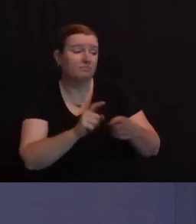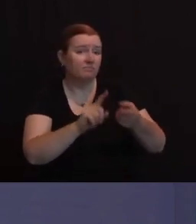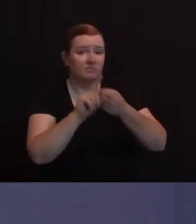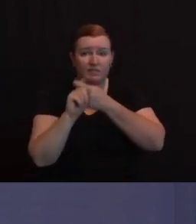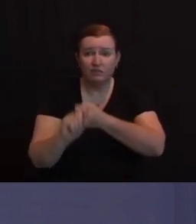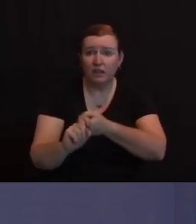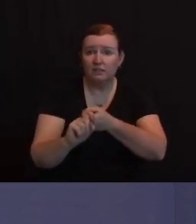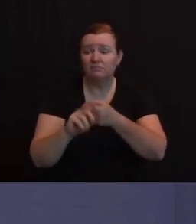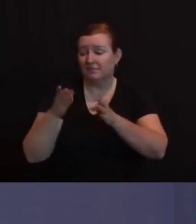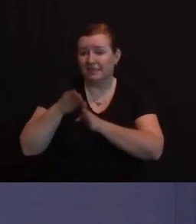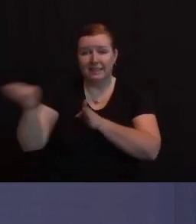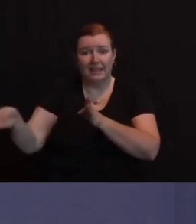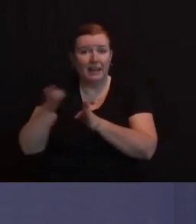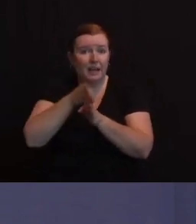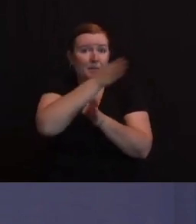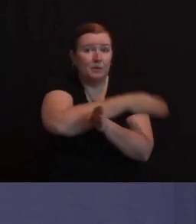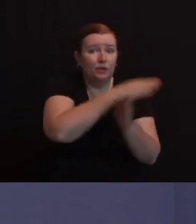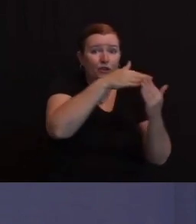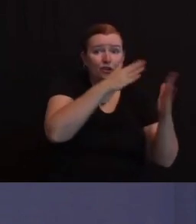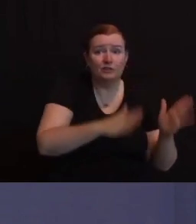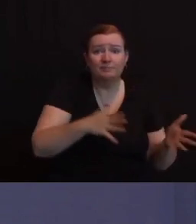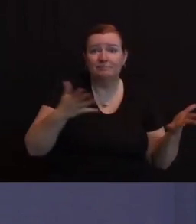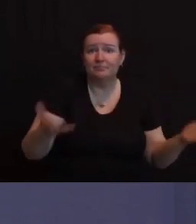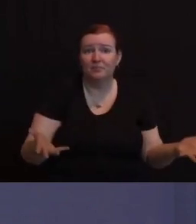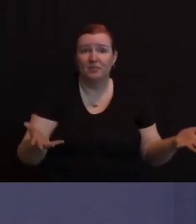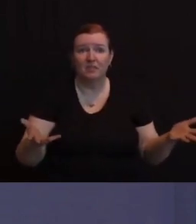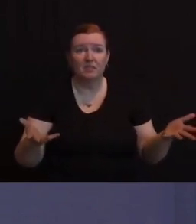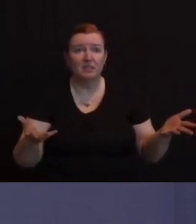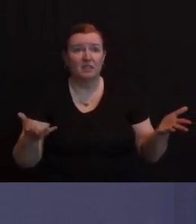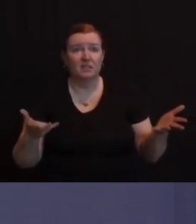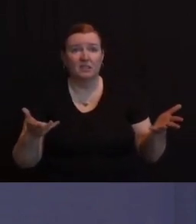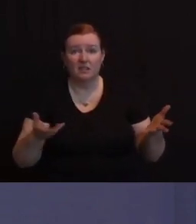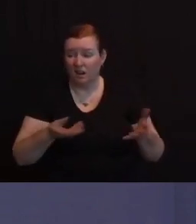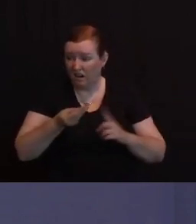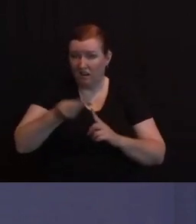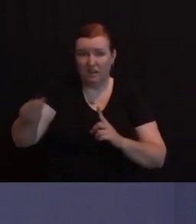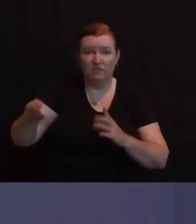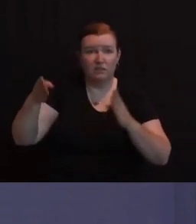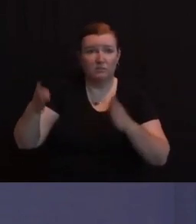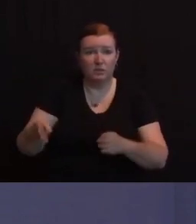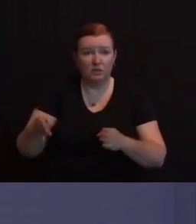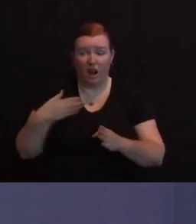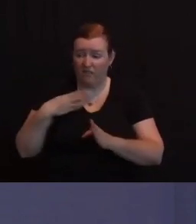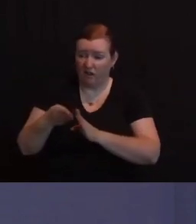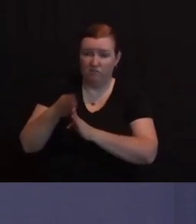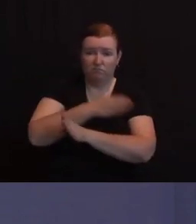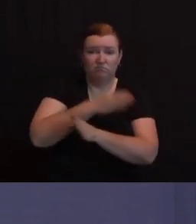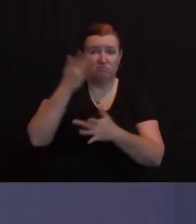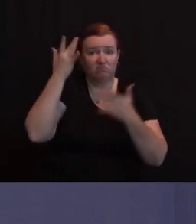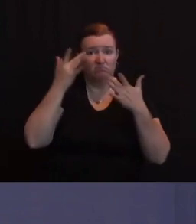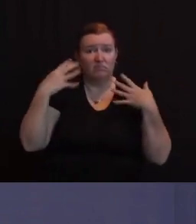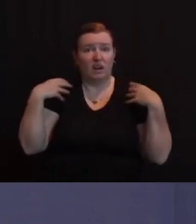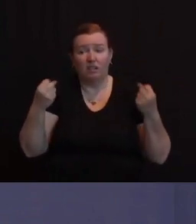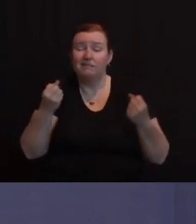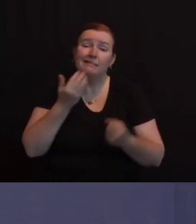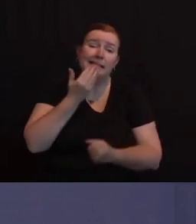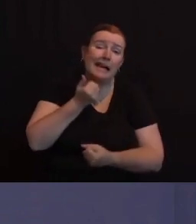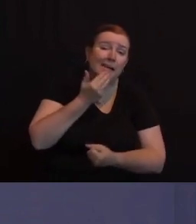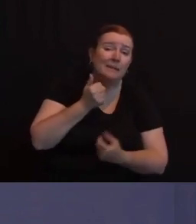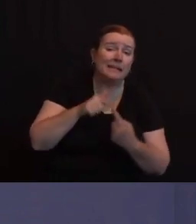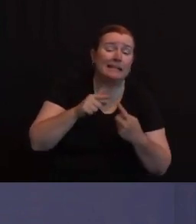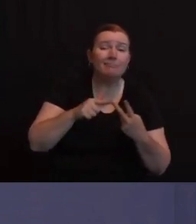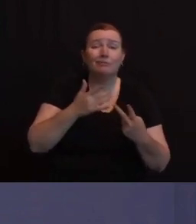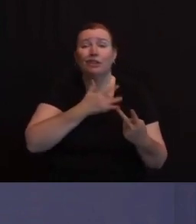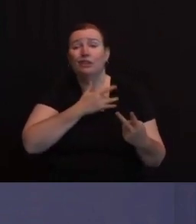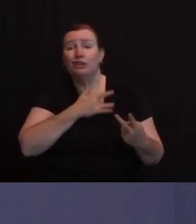their contacts have underlying conditions like cardiovascular disease or diabetes mellitus, the result could be